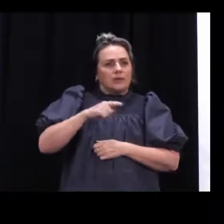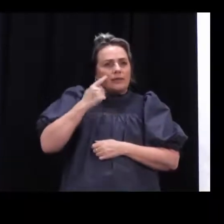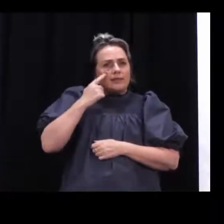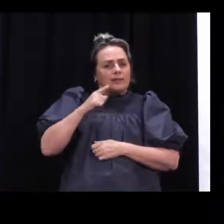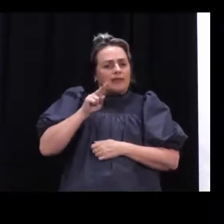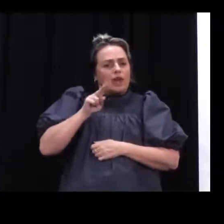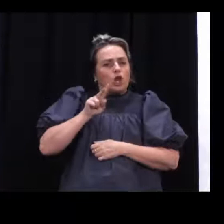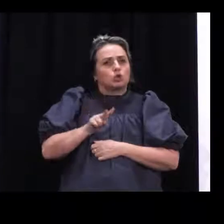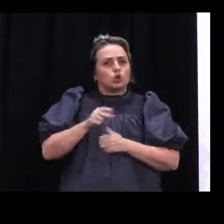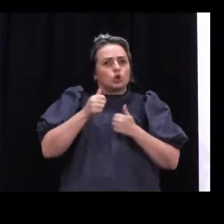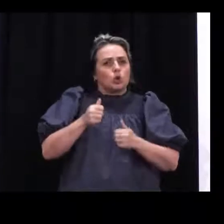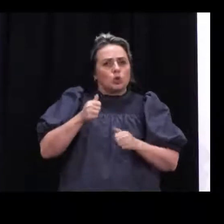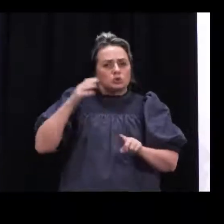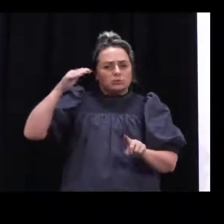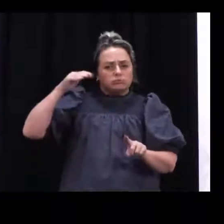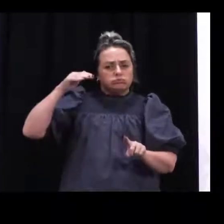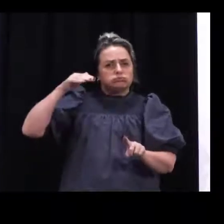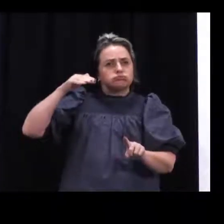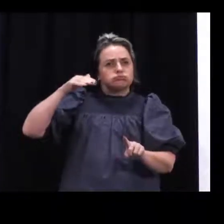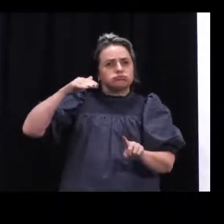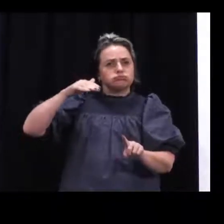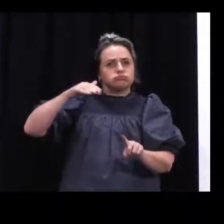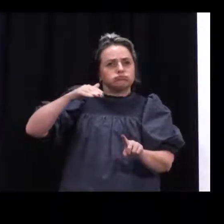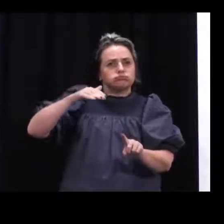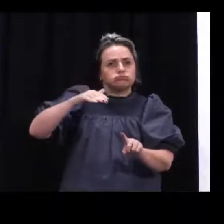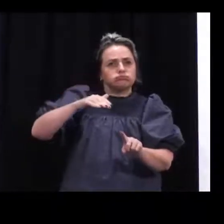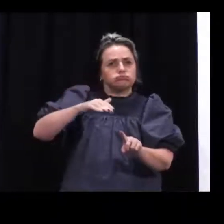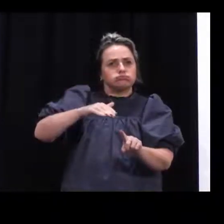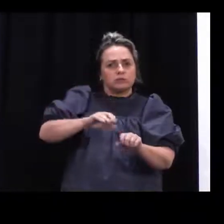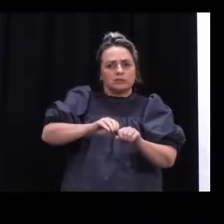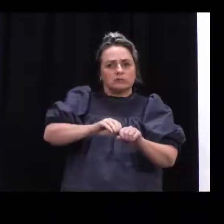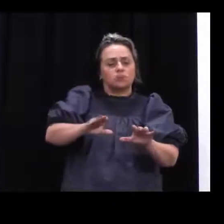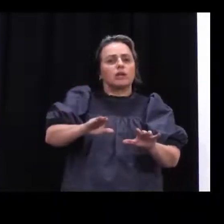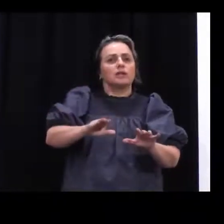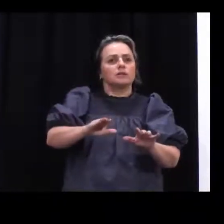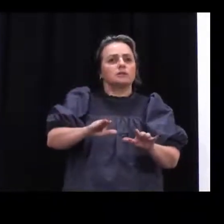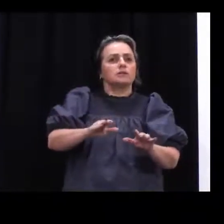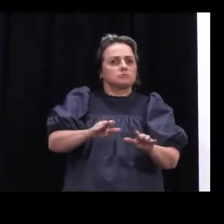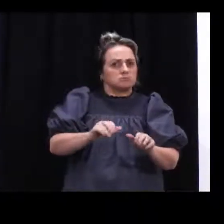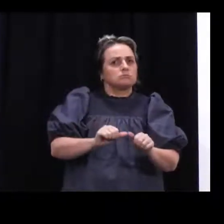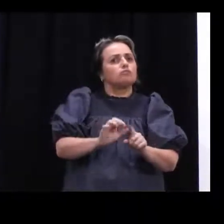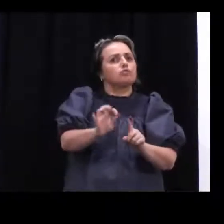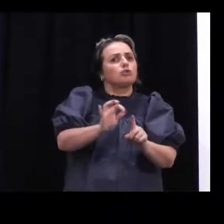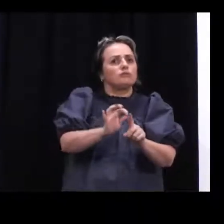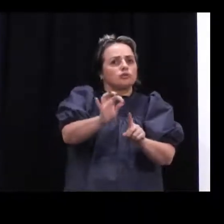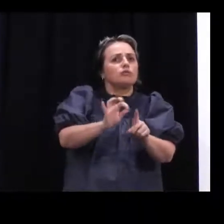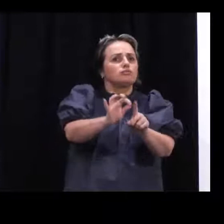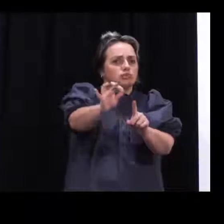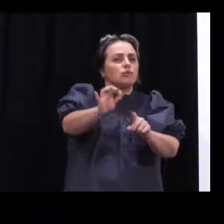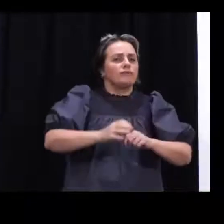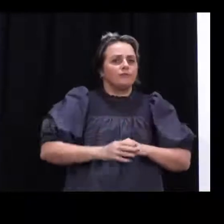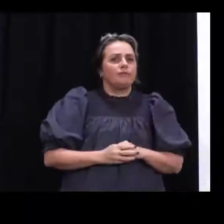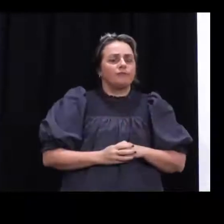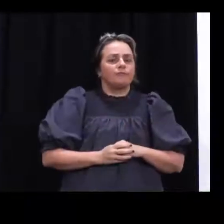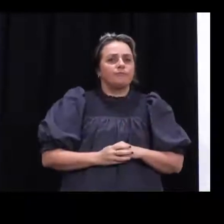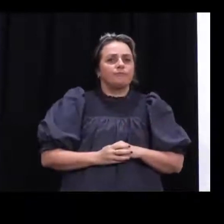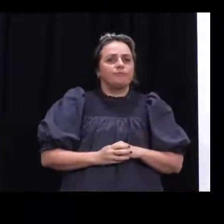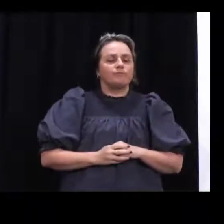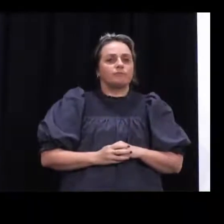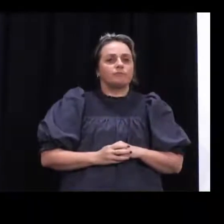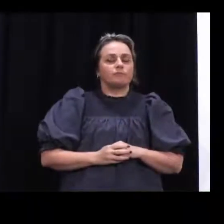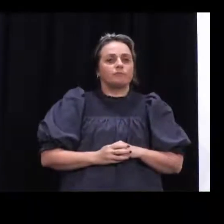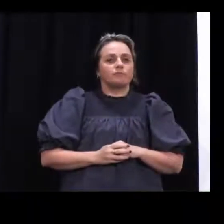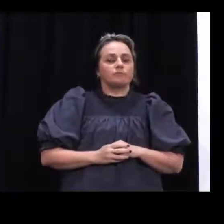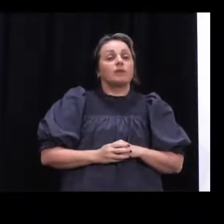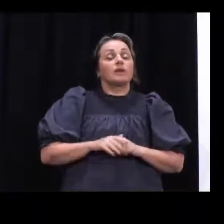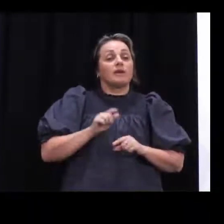there's a 90% probability that remains under 1 with the numbers coming through over the last few days, indicating